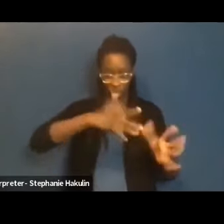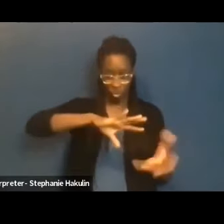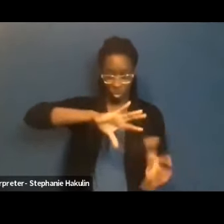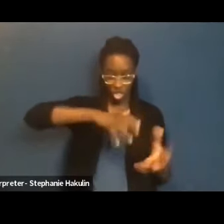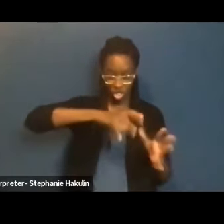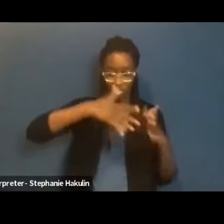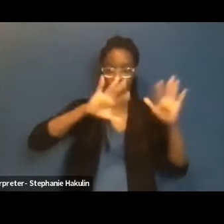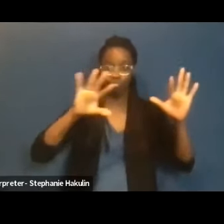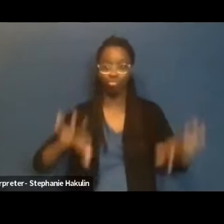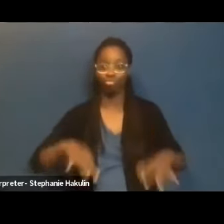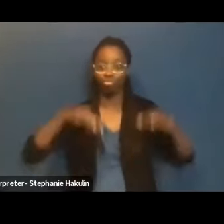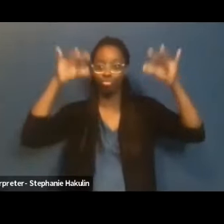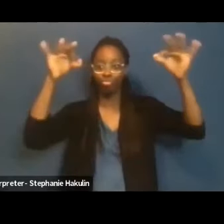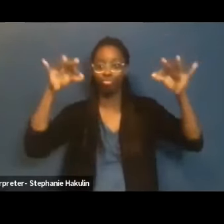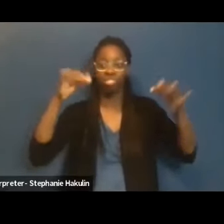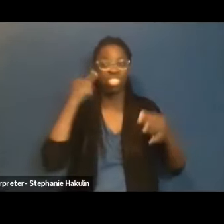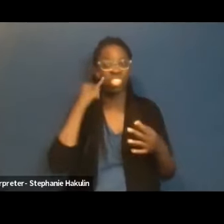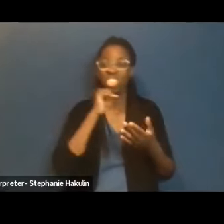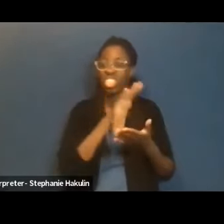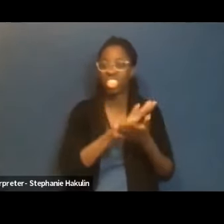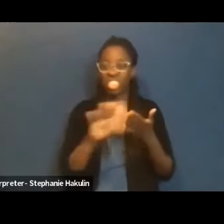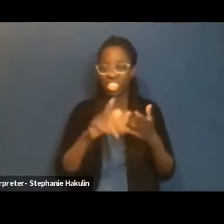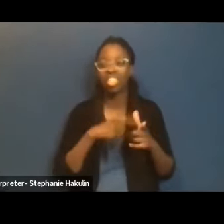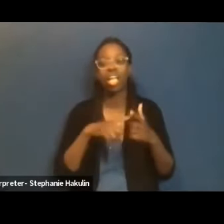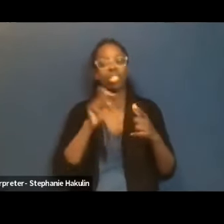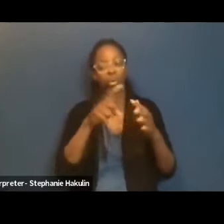to rinse and repeat.